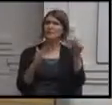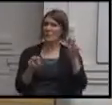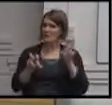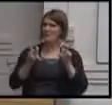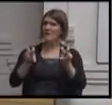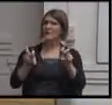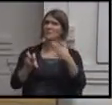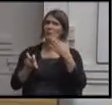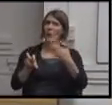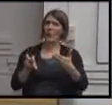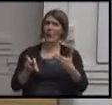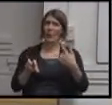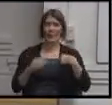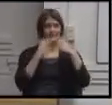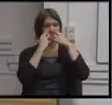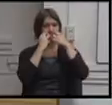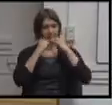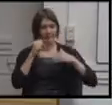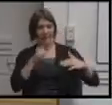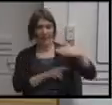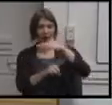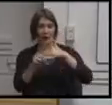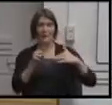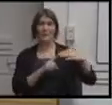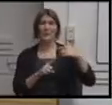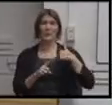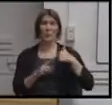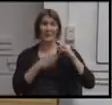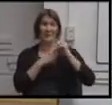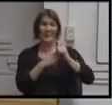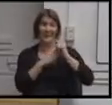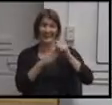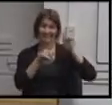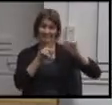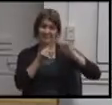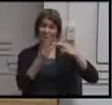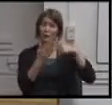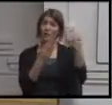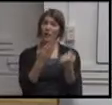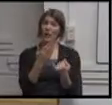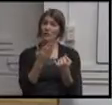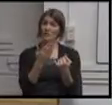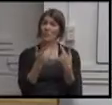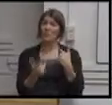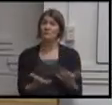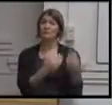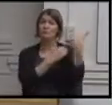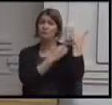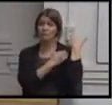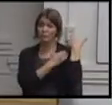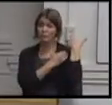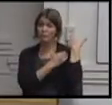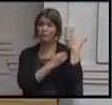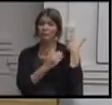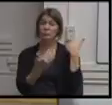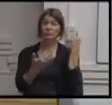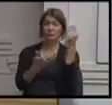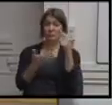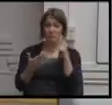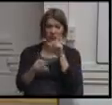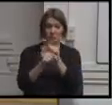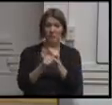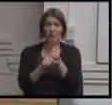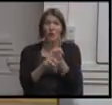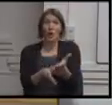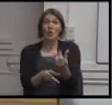in that Brattleboro Climate Protection has spearheaded several projects that have resulted in substantial savings